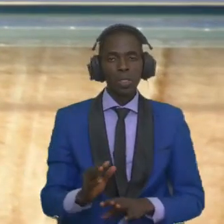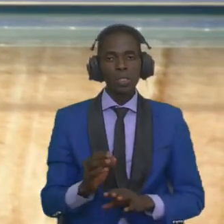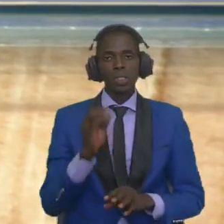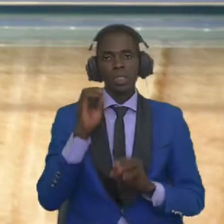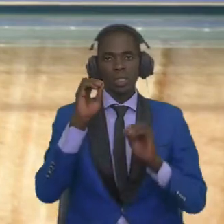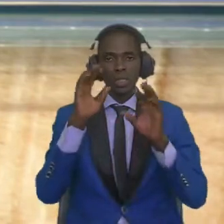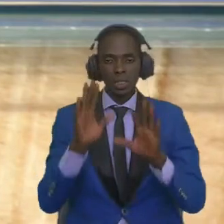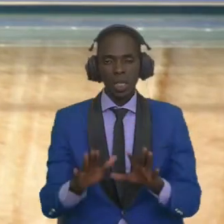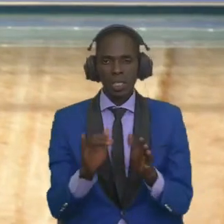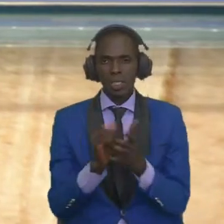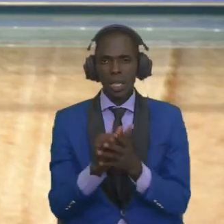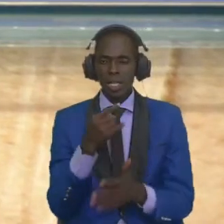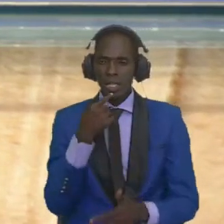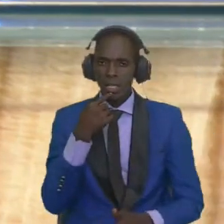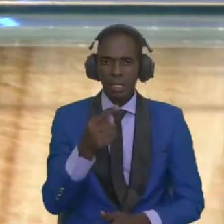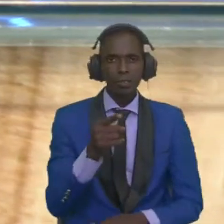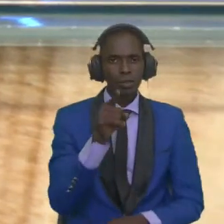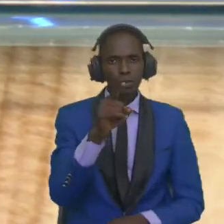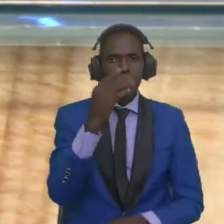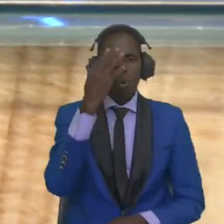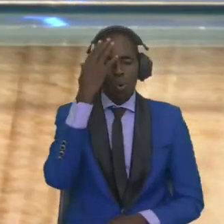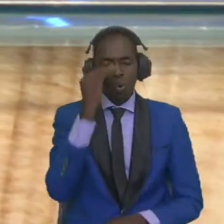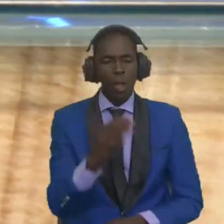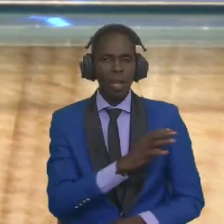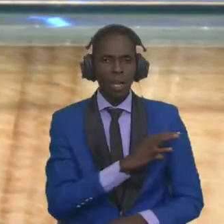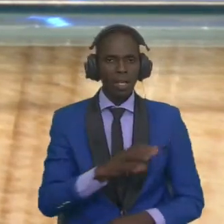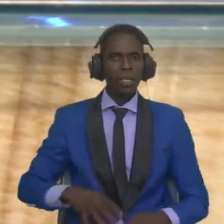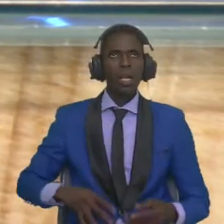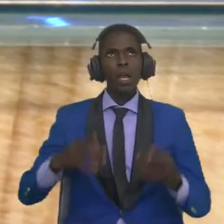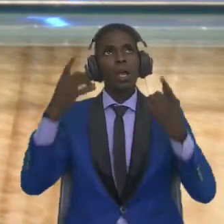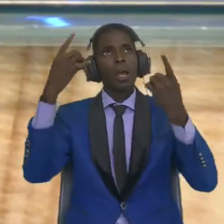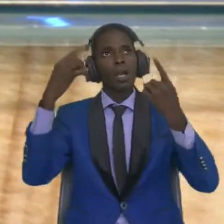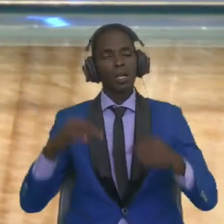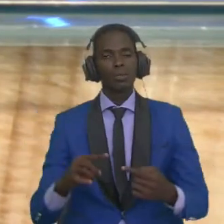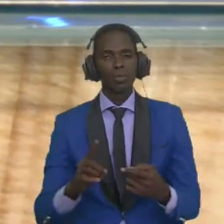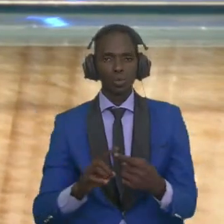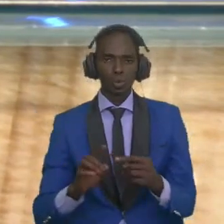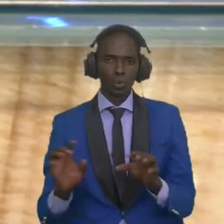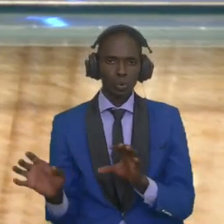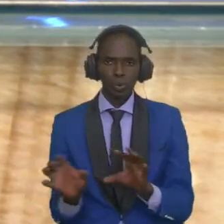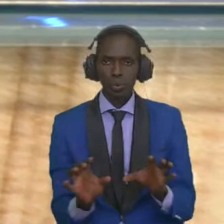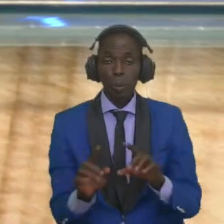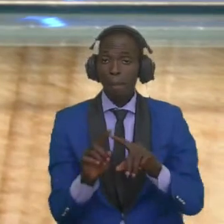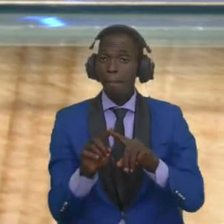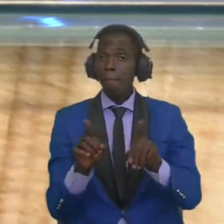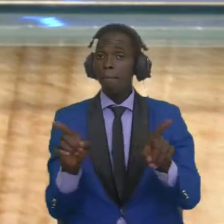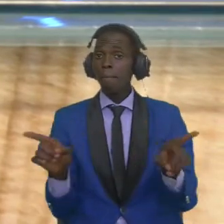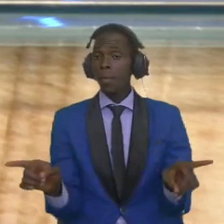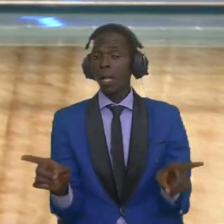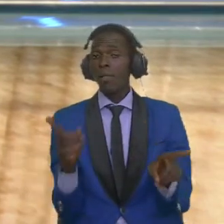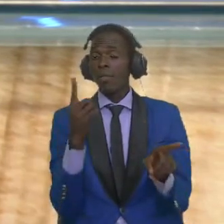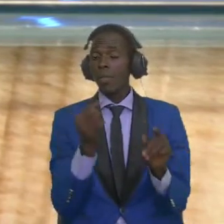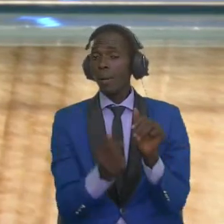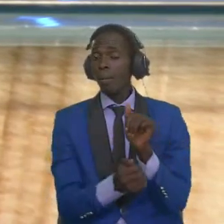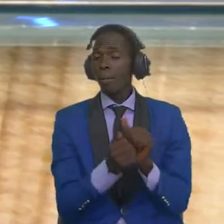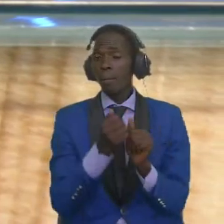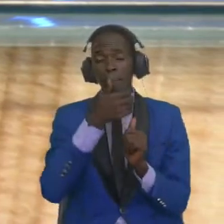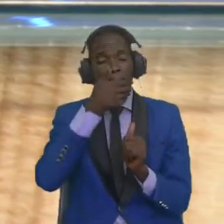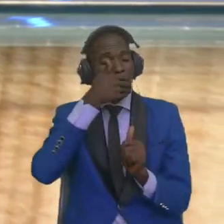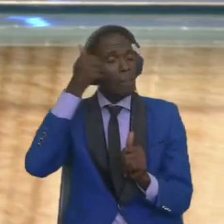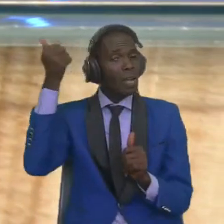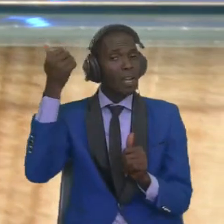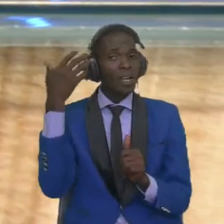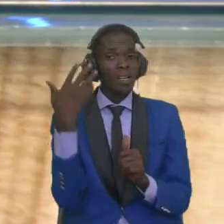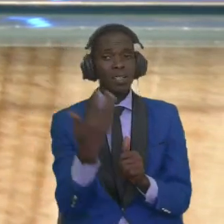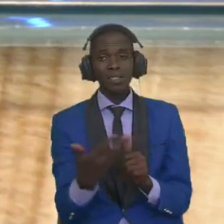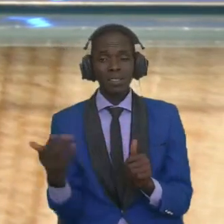God, why Christ came, what He has come to do. But the better thing is that